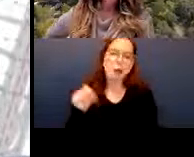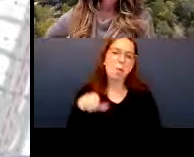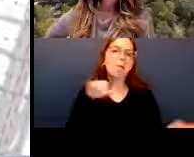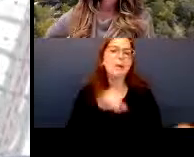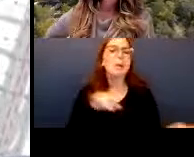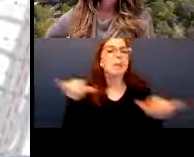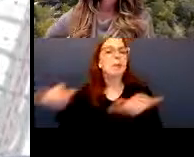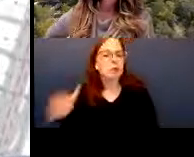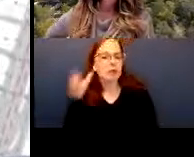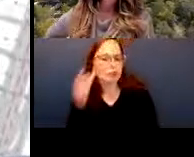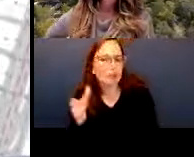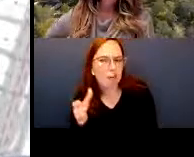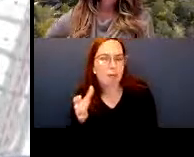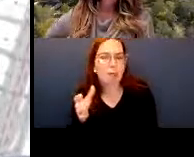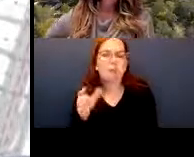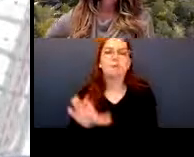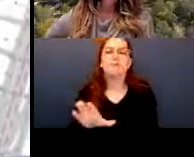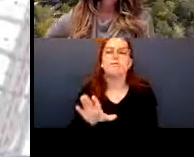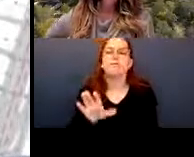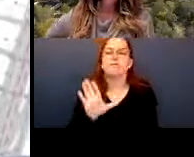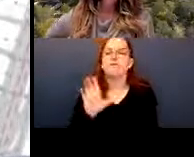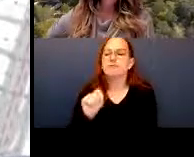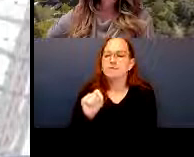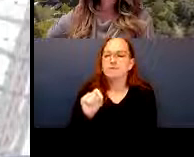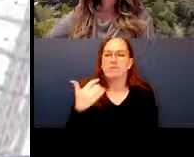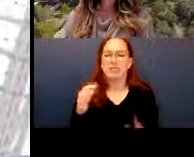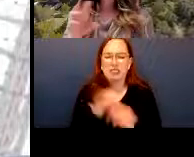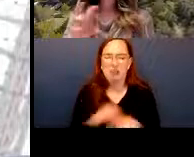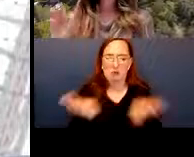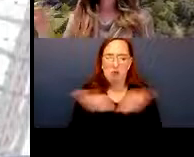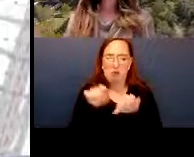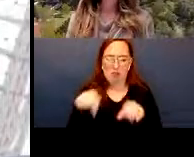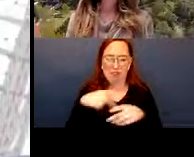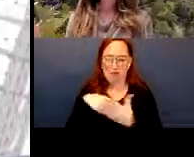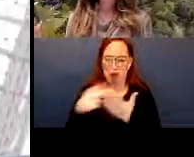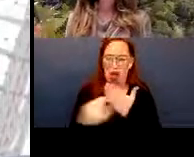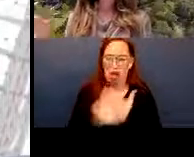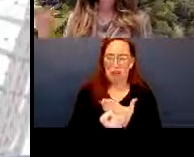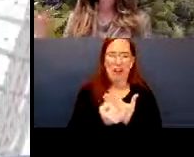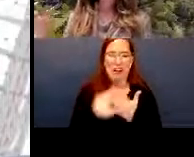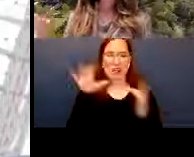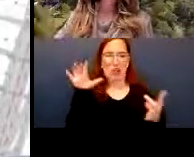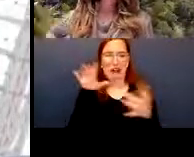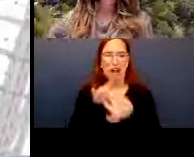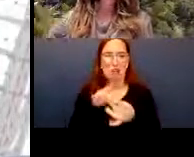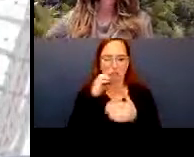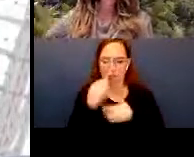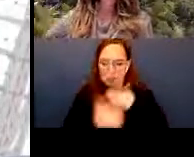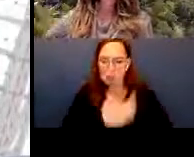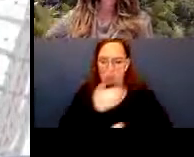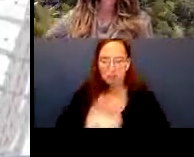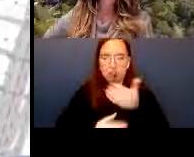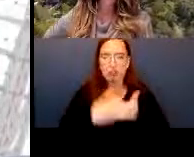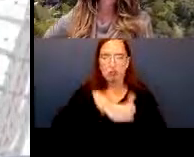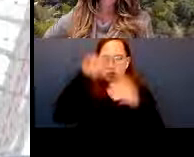And this is really important as Project Connect moves forward, that we're thinking about connecting to that massive improvement